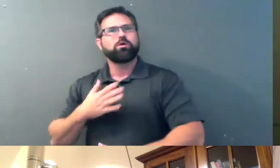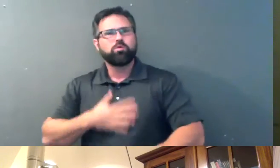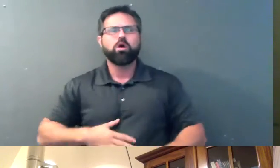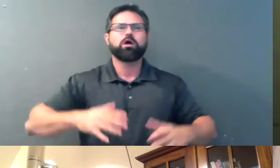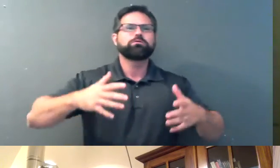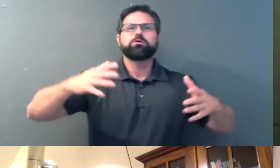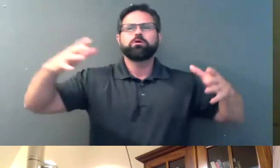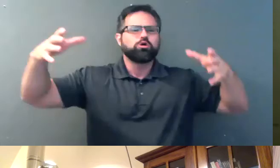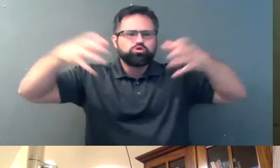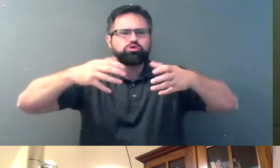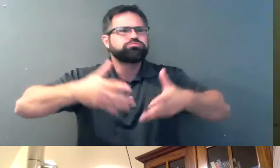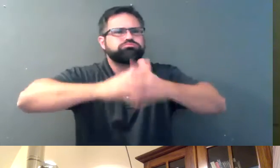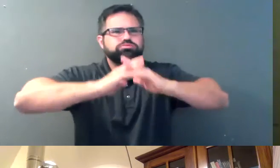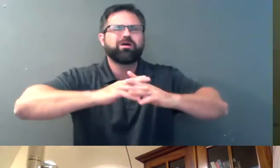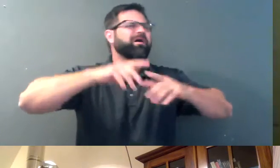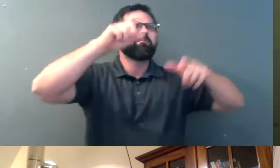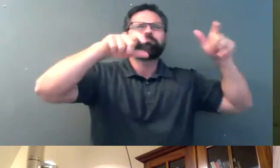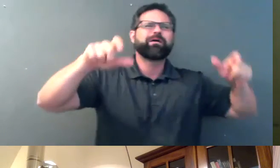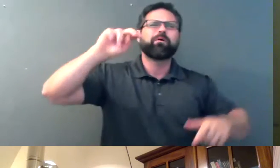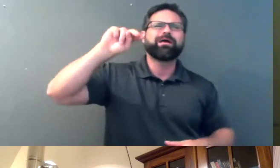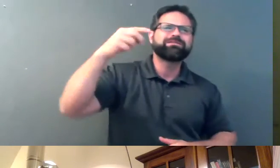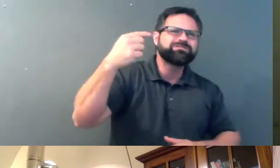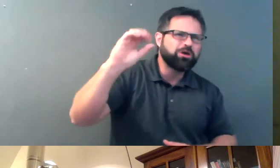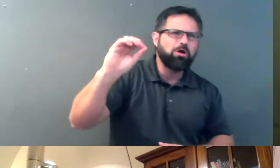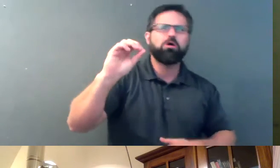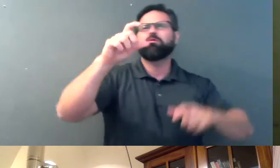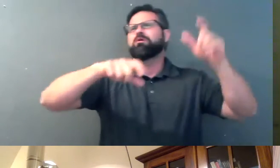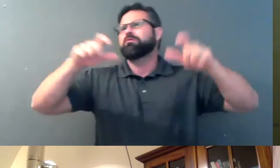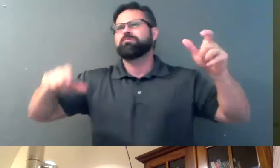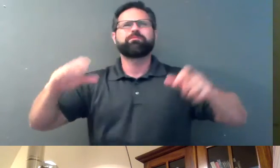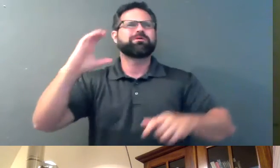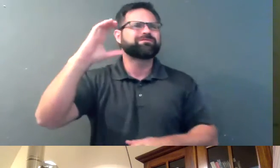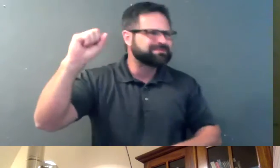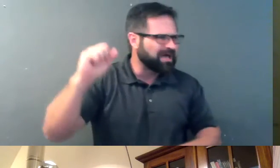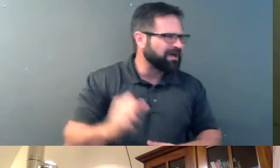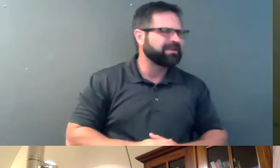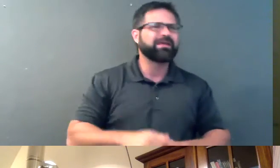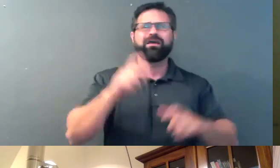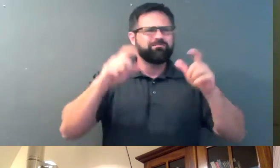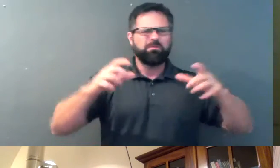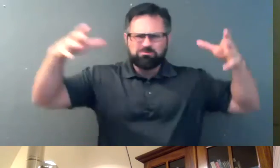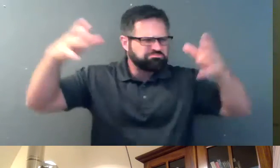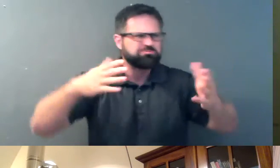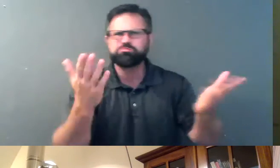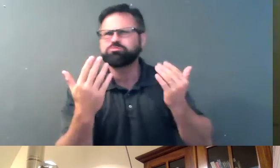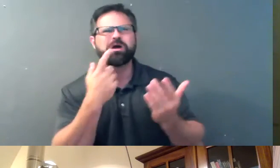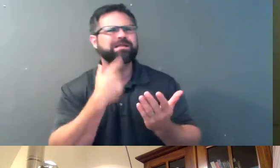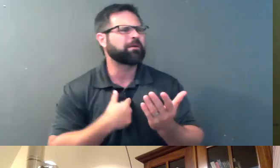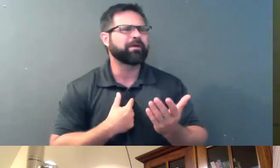NHRIs, who have the mandate of developing guidance on deinstitutionalization,